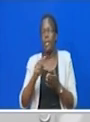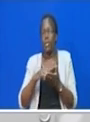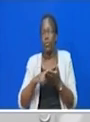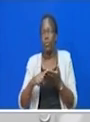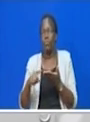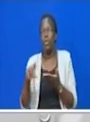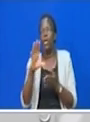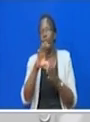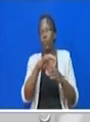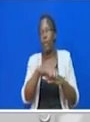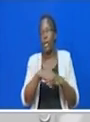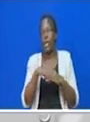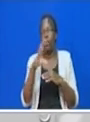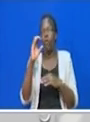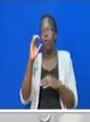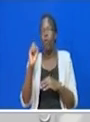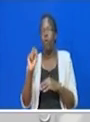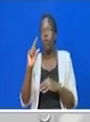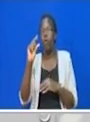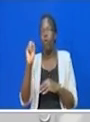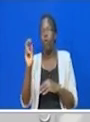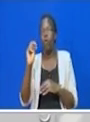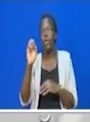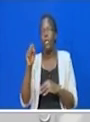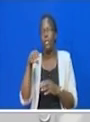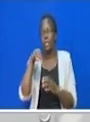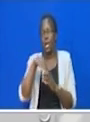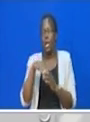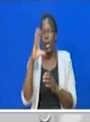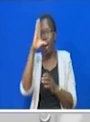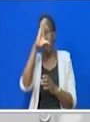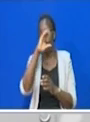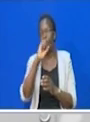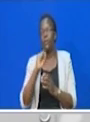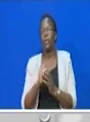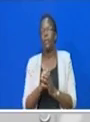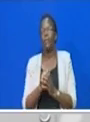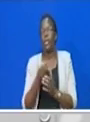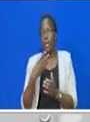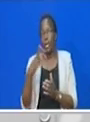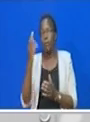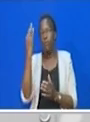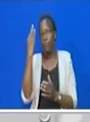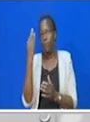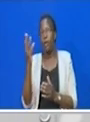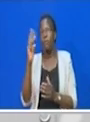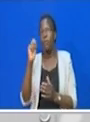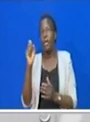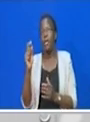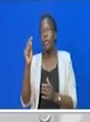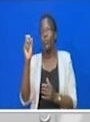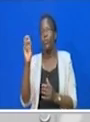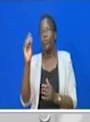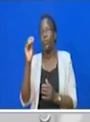to acquire colonies in Africa. Give 5 methods which were used by the Europeans